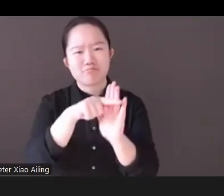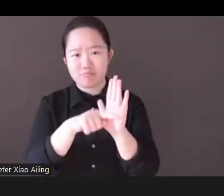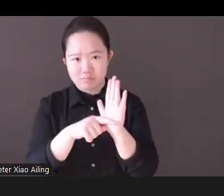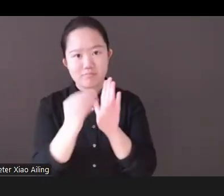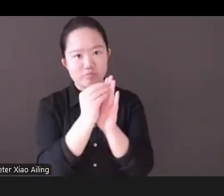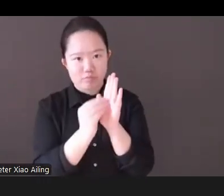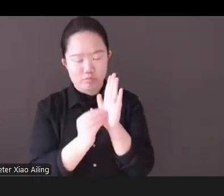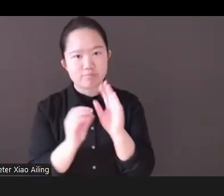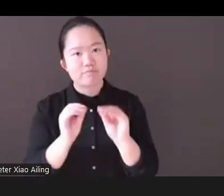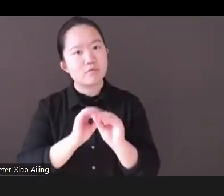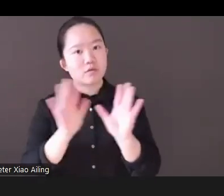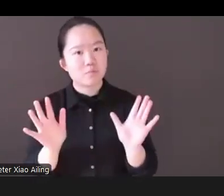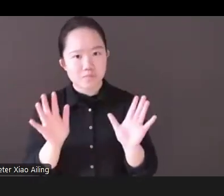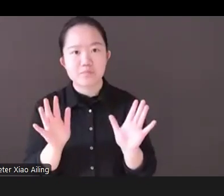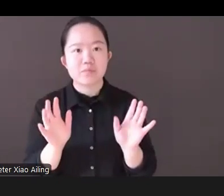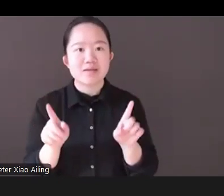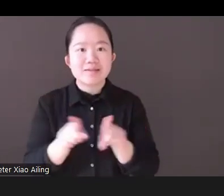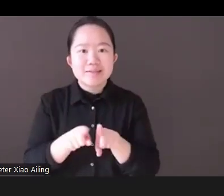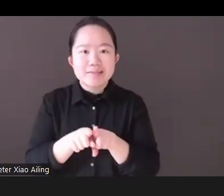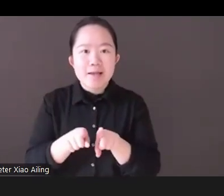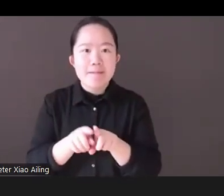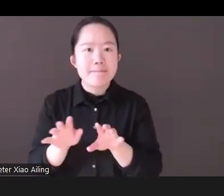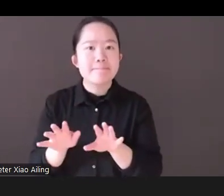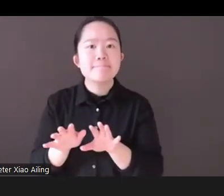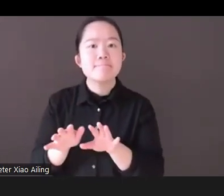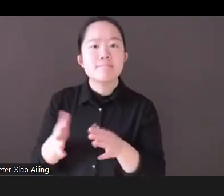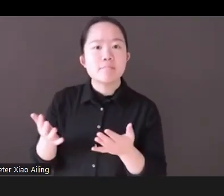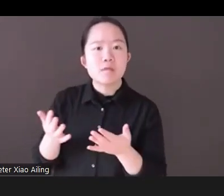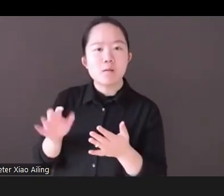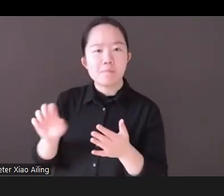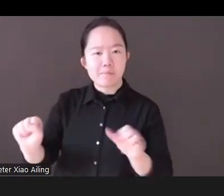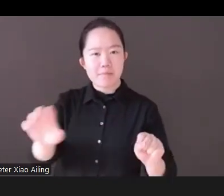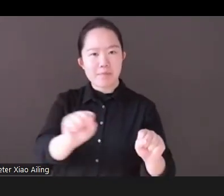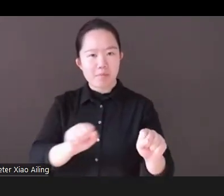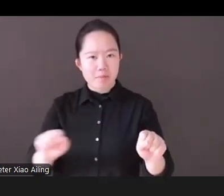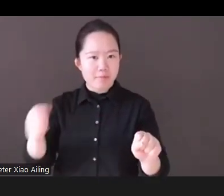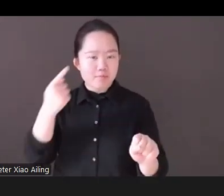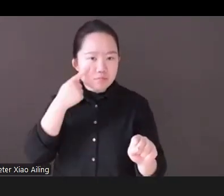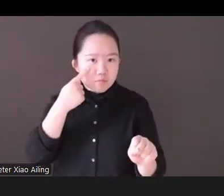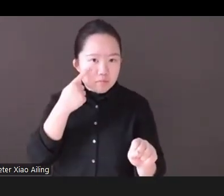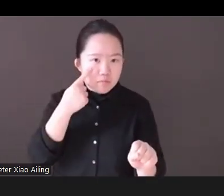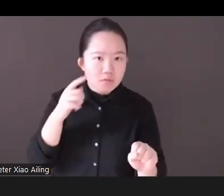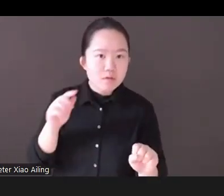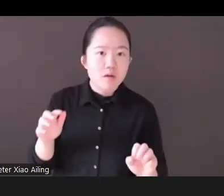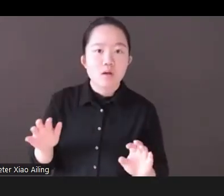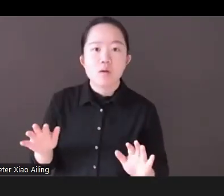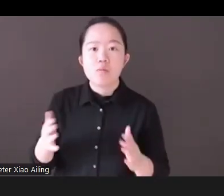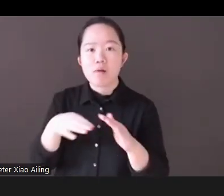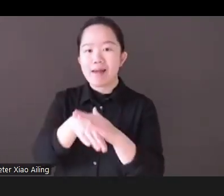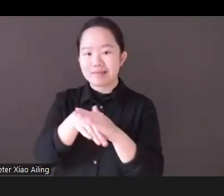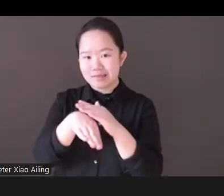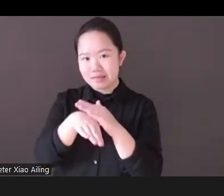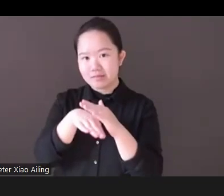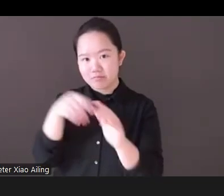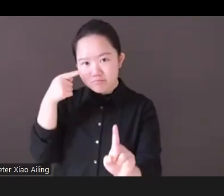to for accessibility purposes. Just in that case, from the